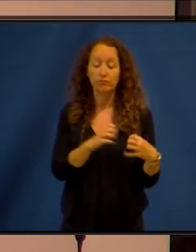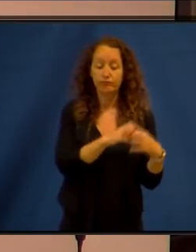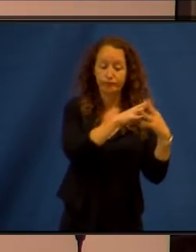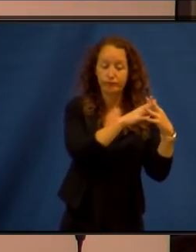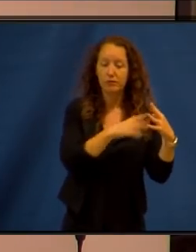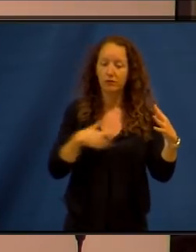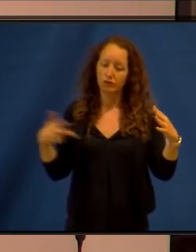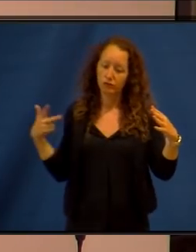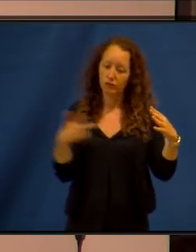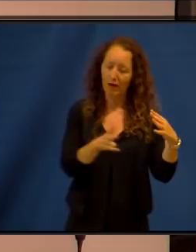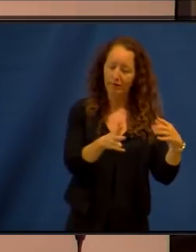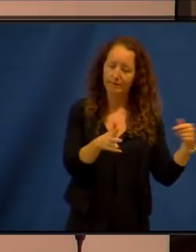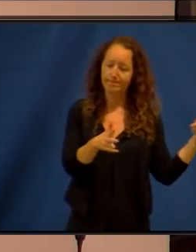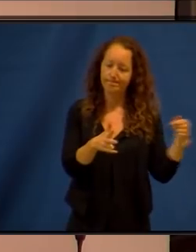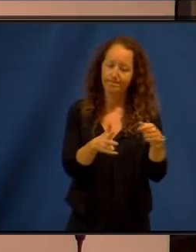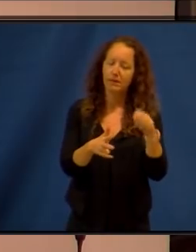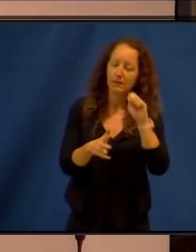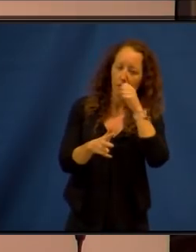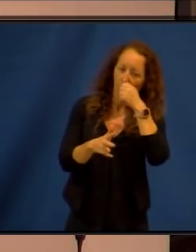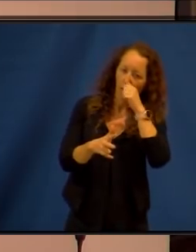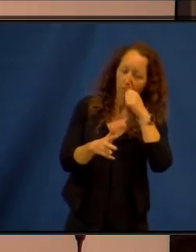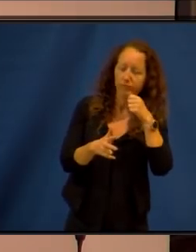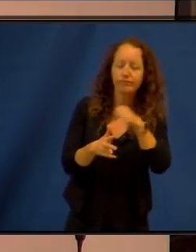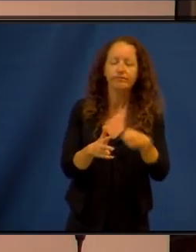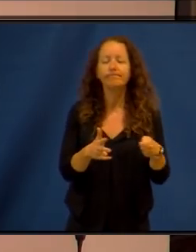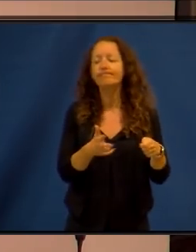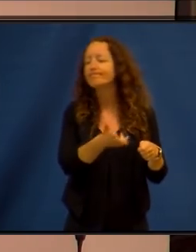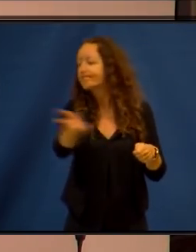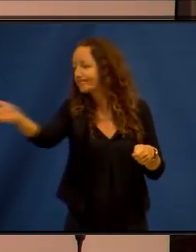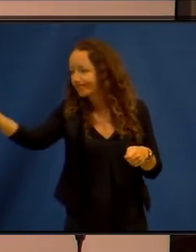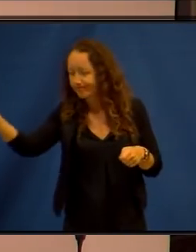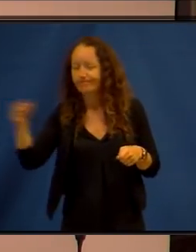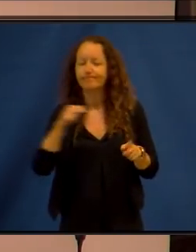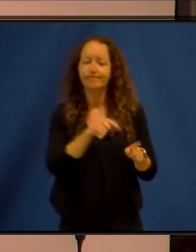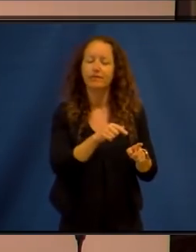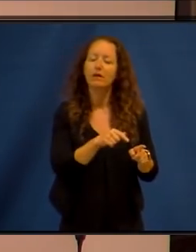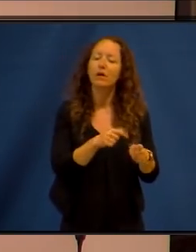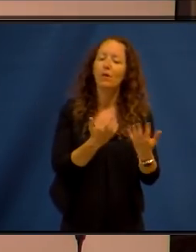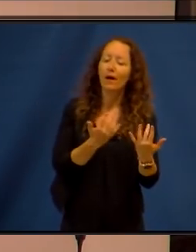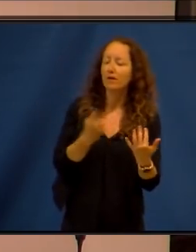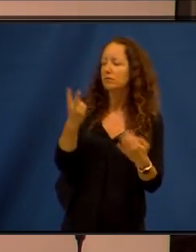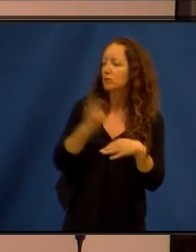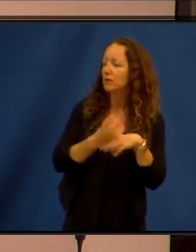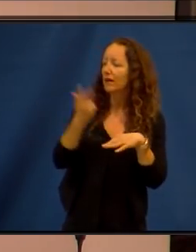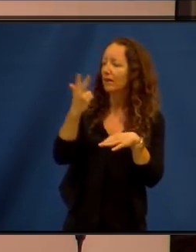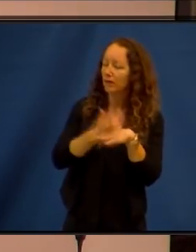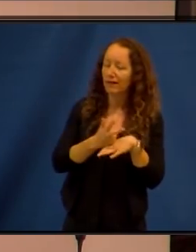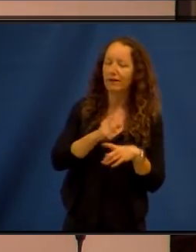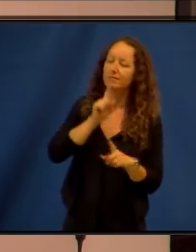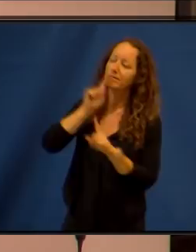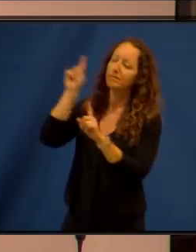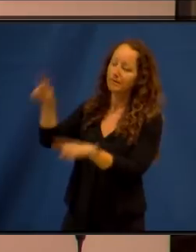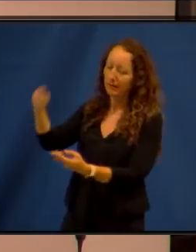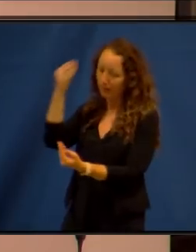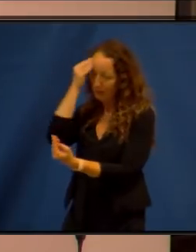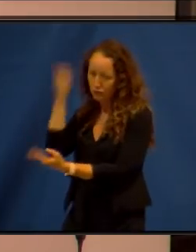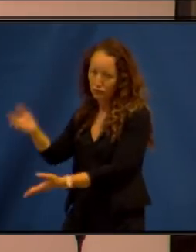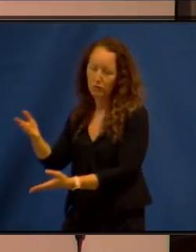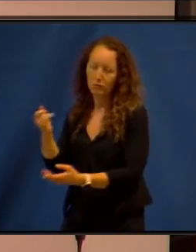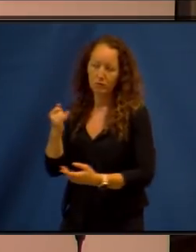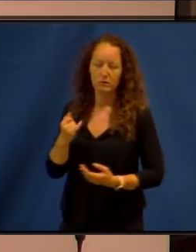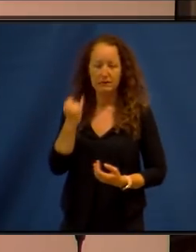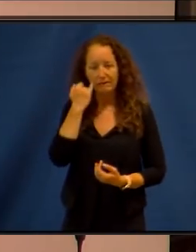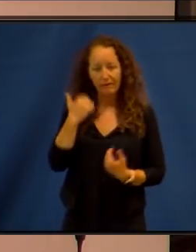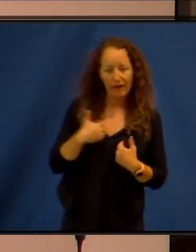those test results will be returned within about 2 to 3 days to those individuals. as I understand it, this